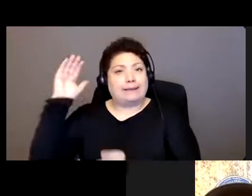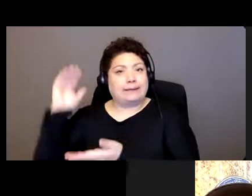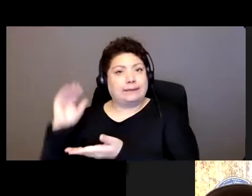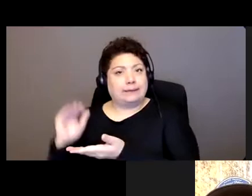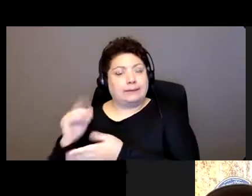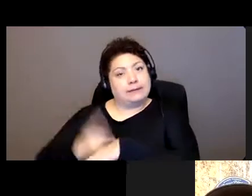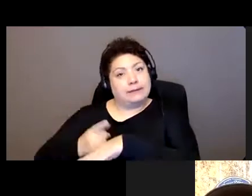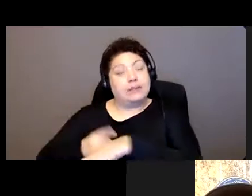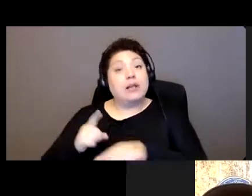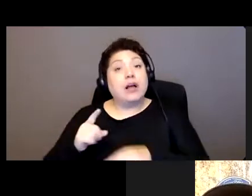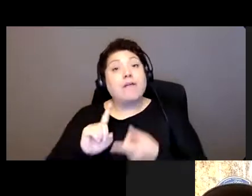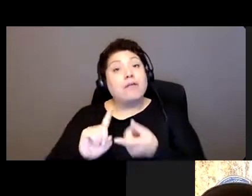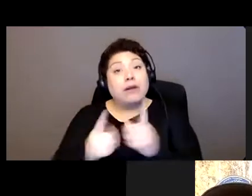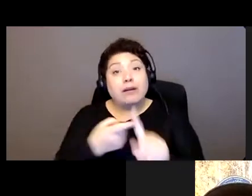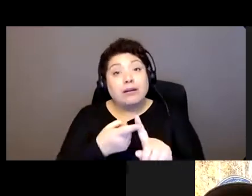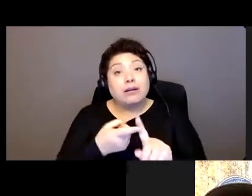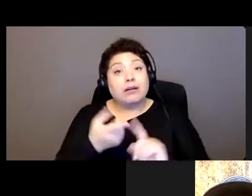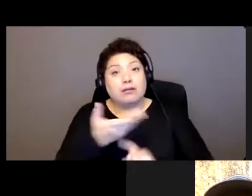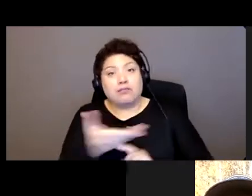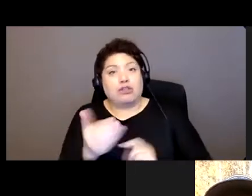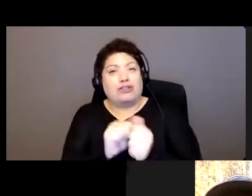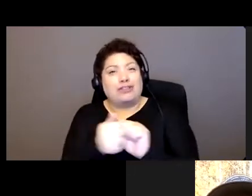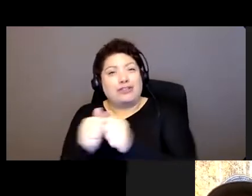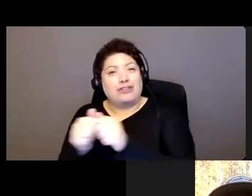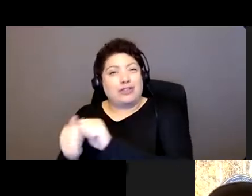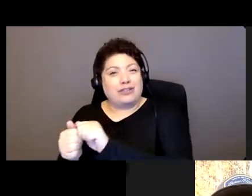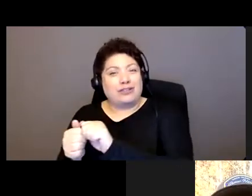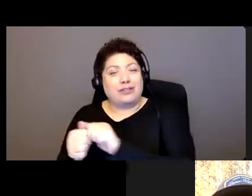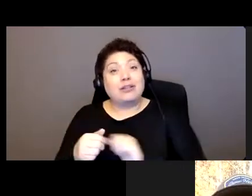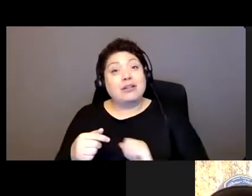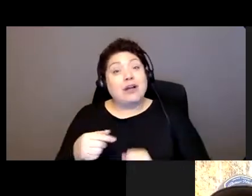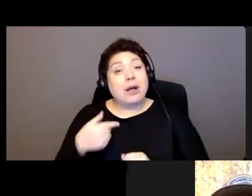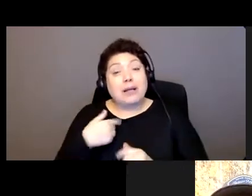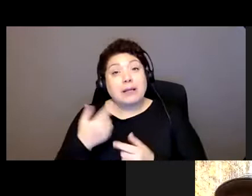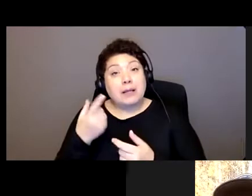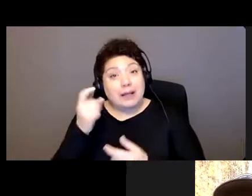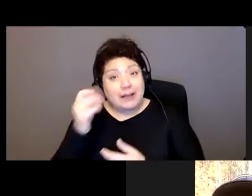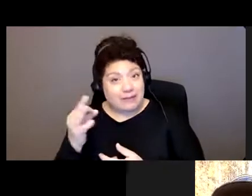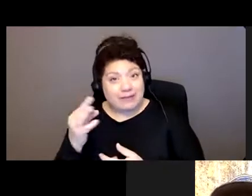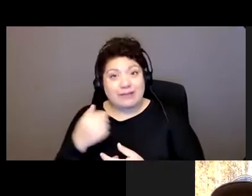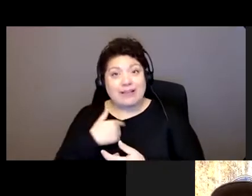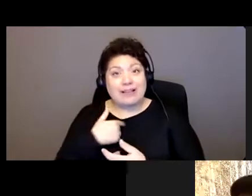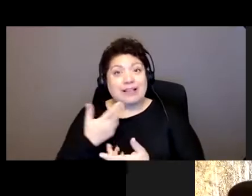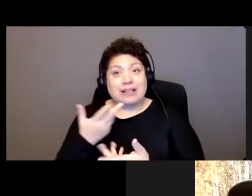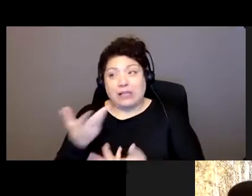how to address those things. So sometimes it's easier to just walk away from somebody and go, "Oh, I don't even know what to